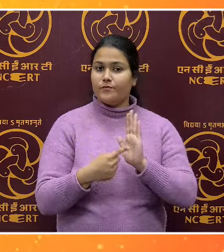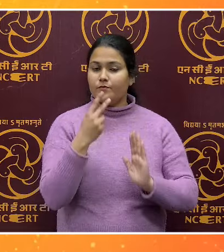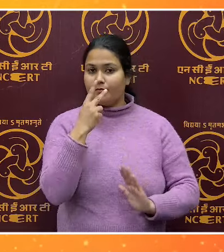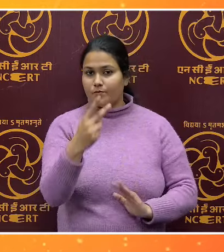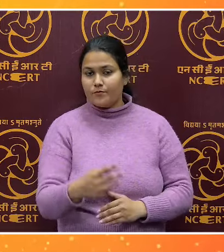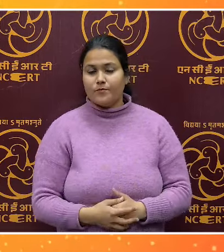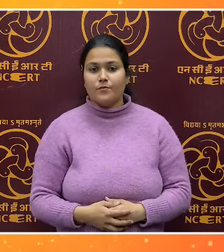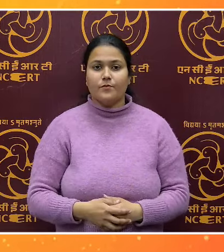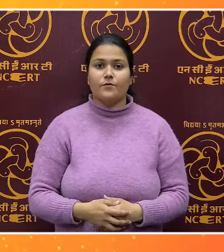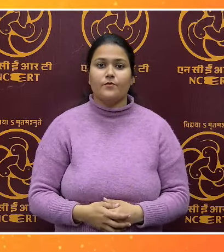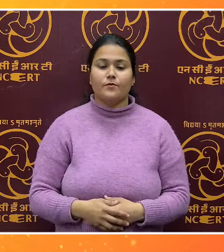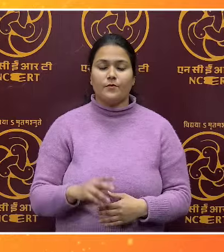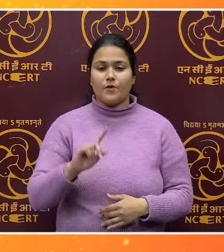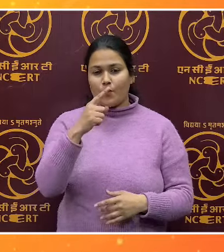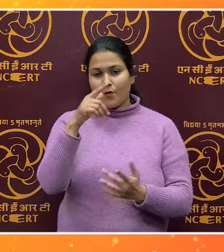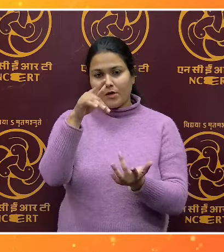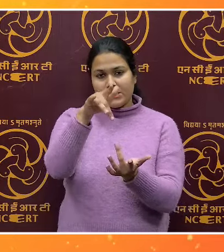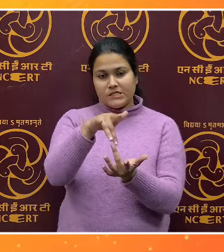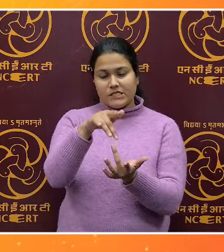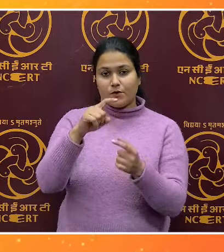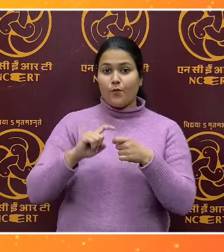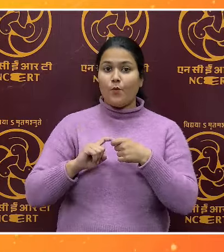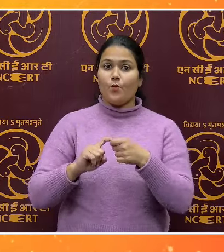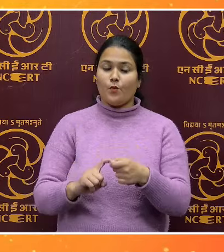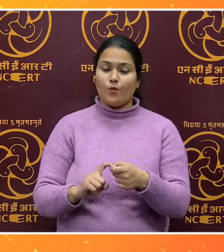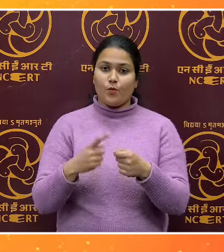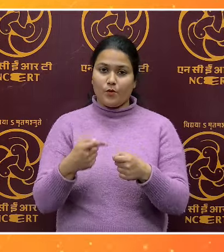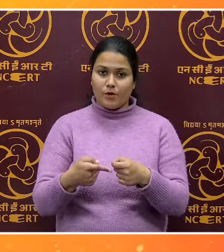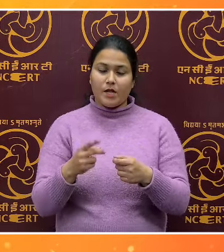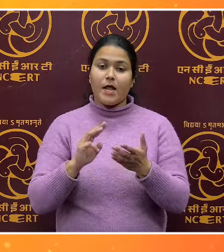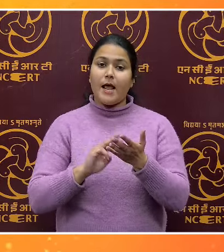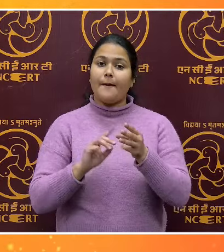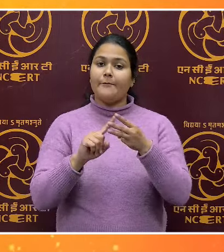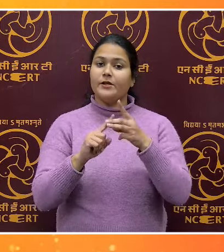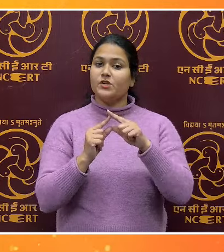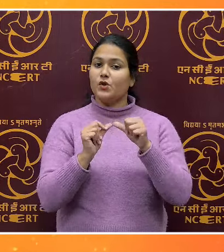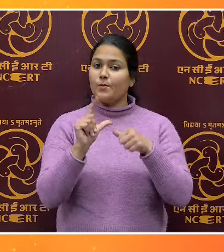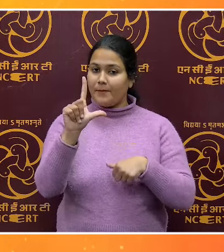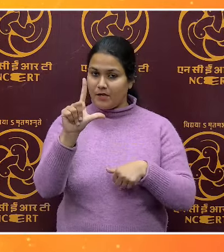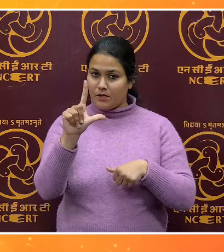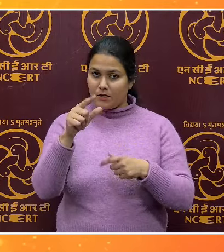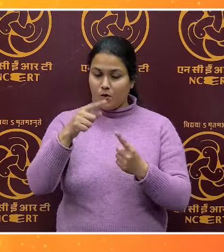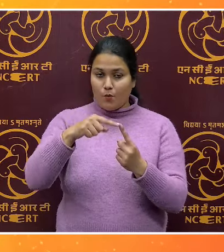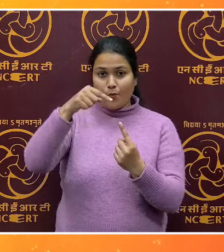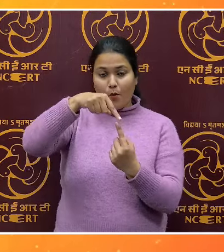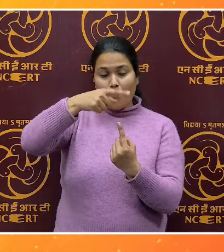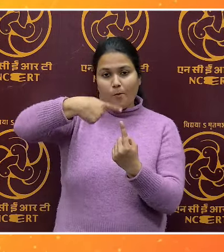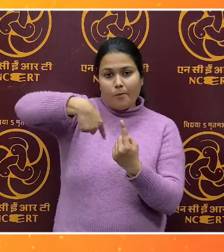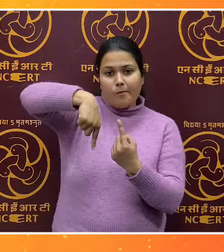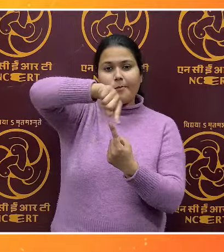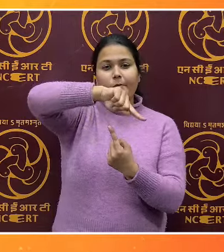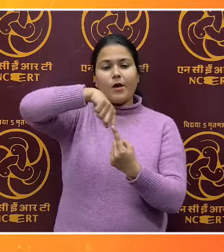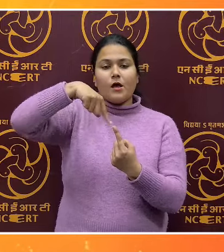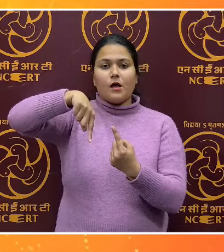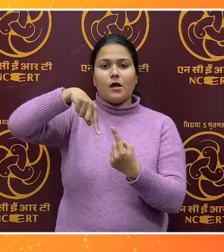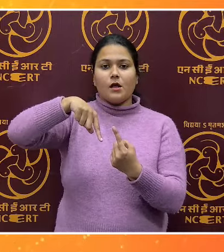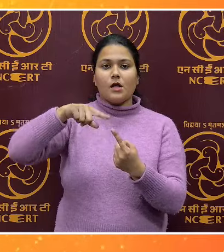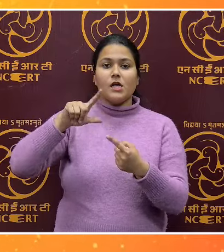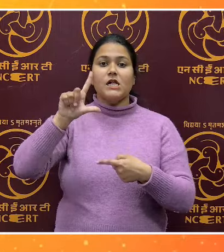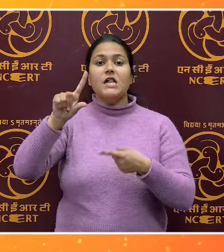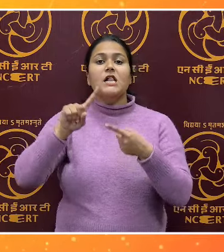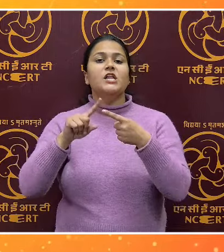here one kind of central portion of the cube, that is metal, and surrounding sphere, that is called